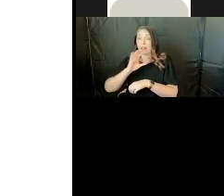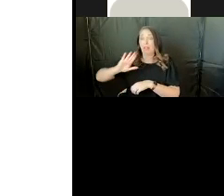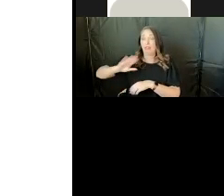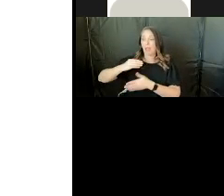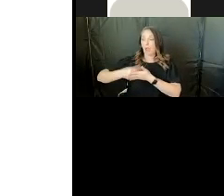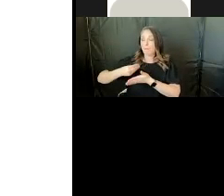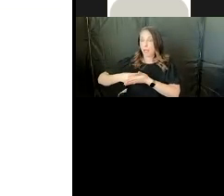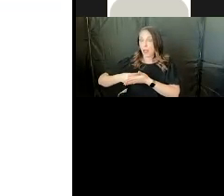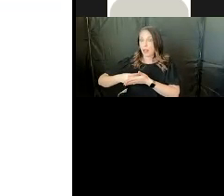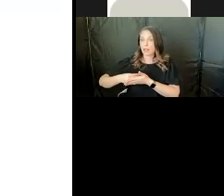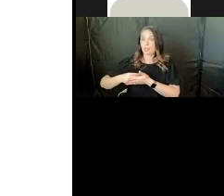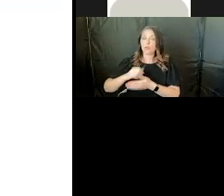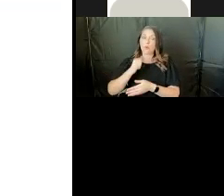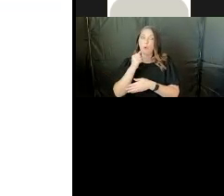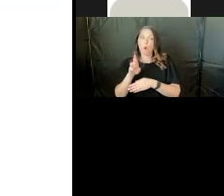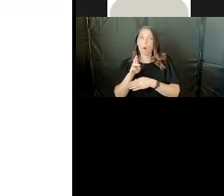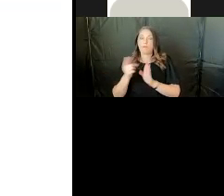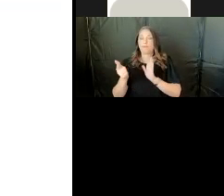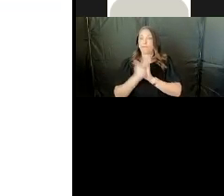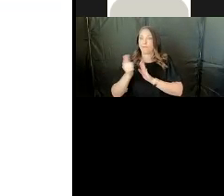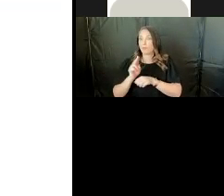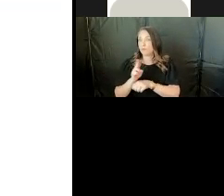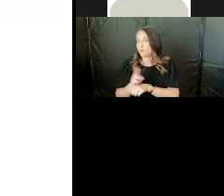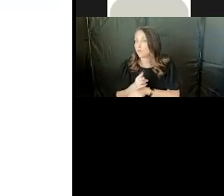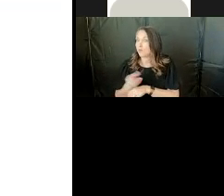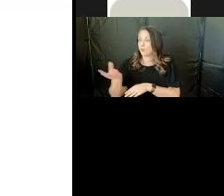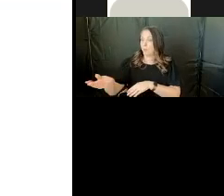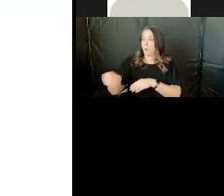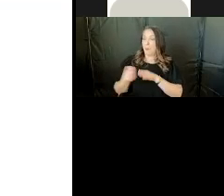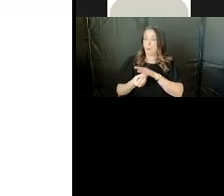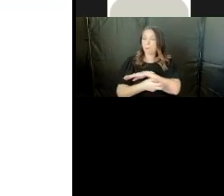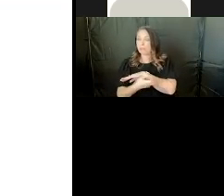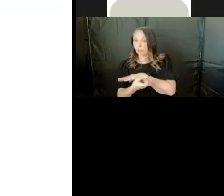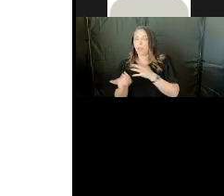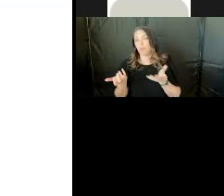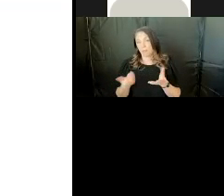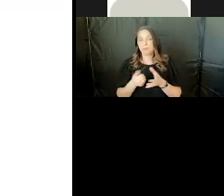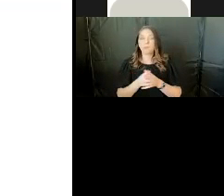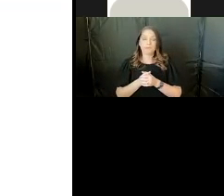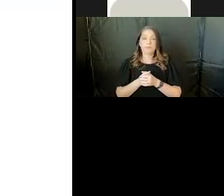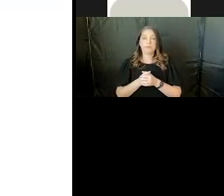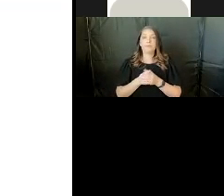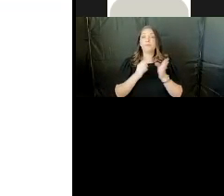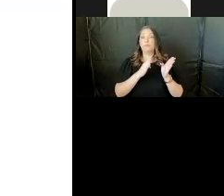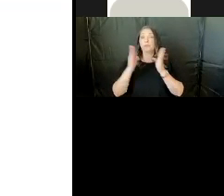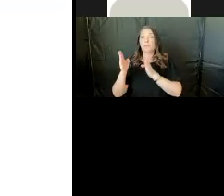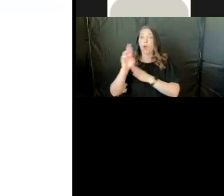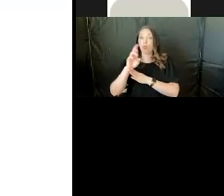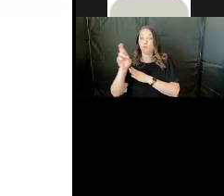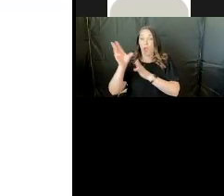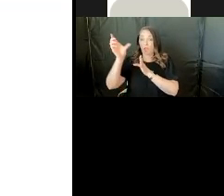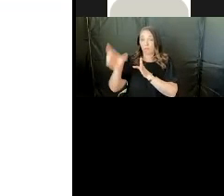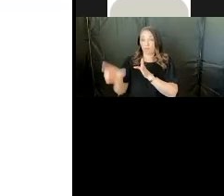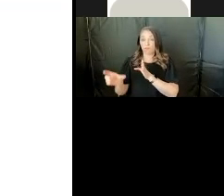their consent for someone else's benefit. On the right side of this slide, I have listed